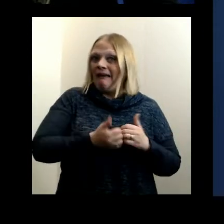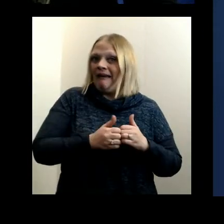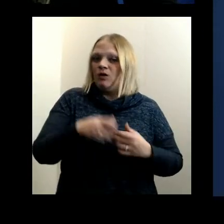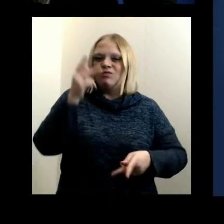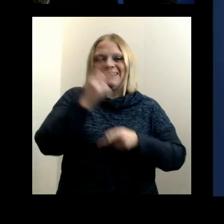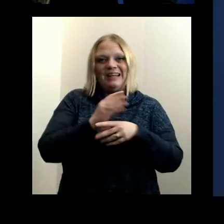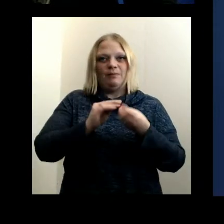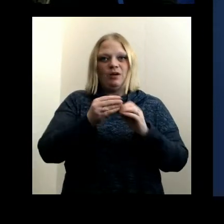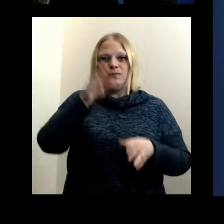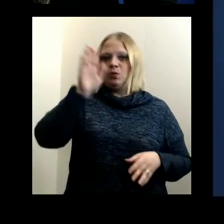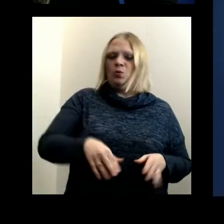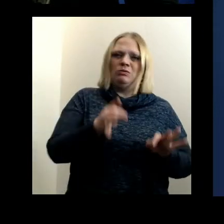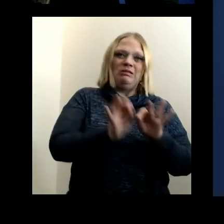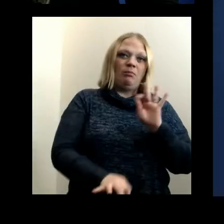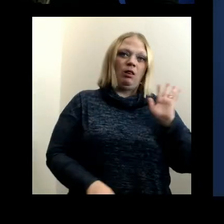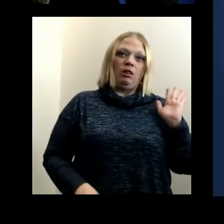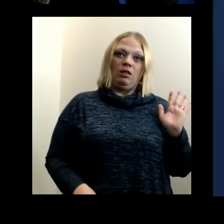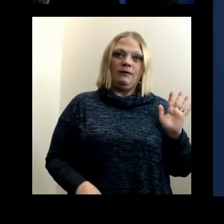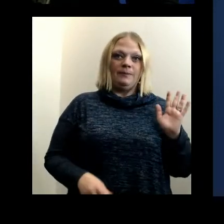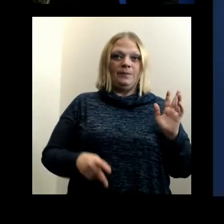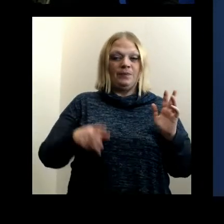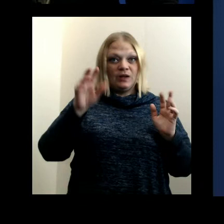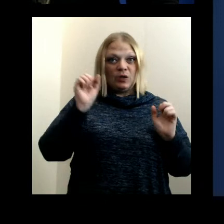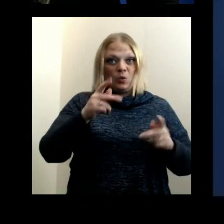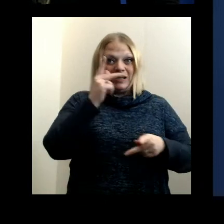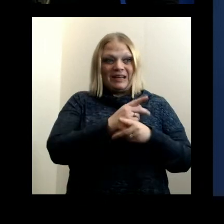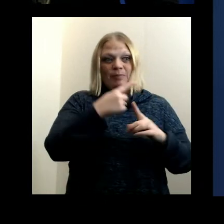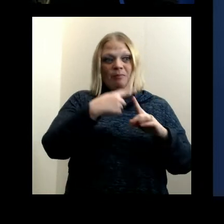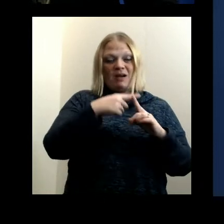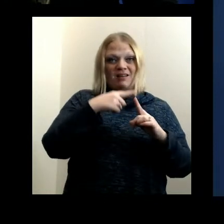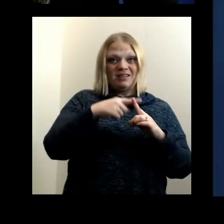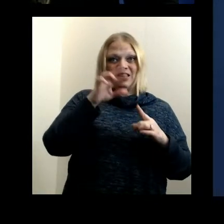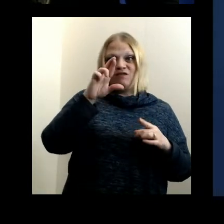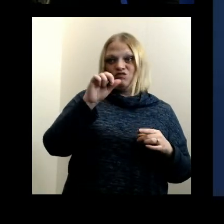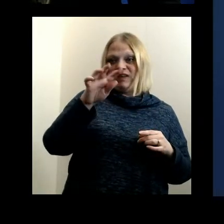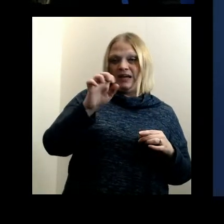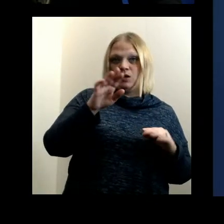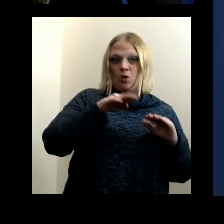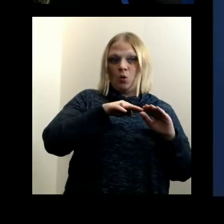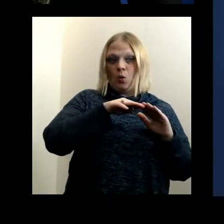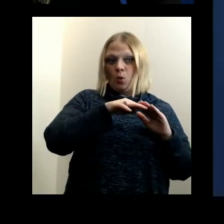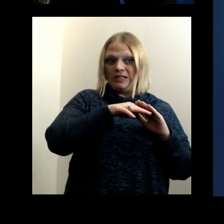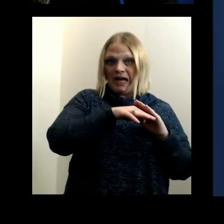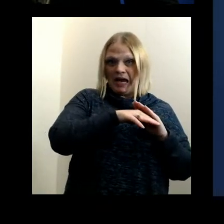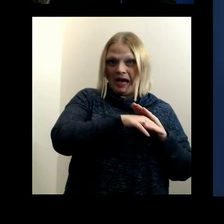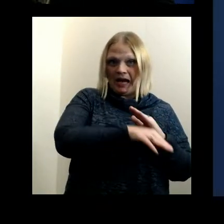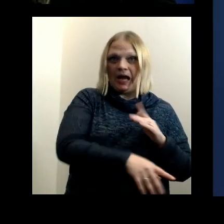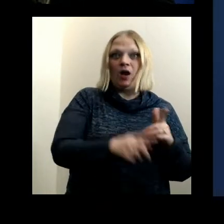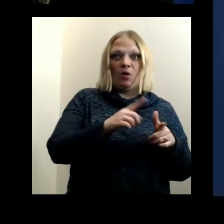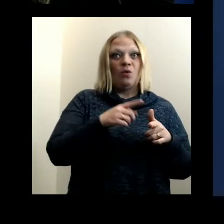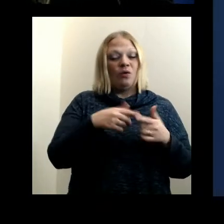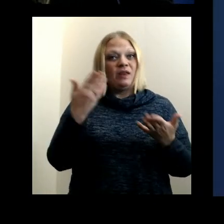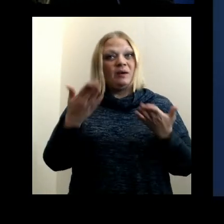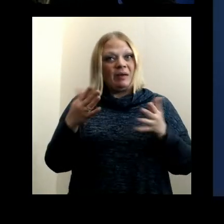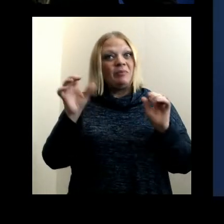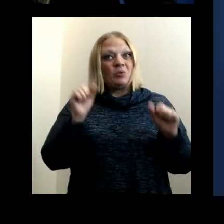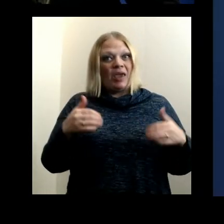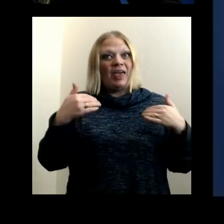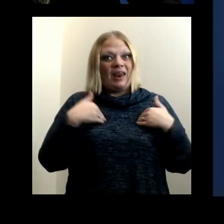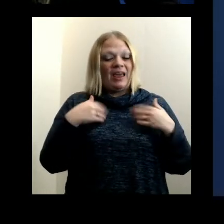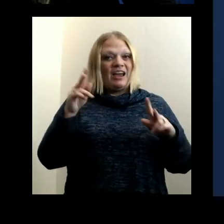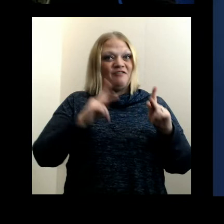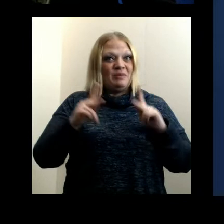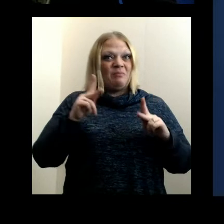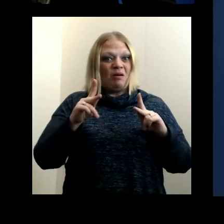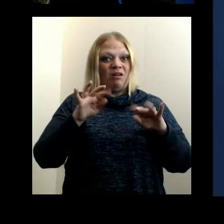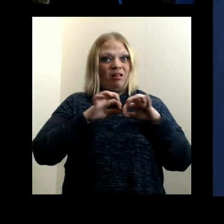numbers down. It's as simple as that. If we can keep that positivity rate going down, then there's a greater chance that we'll actually be able to have fans in the stands. If